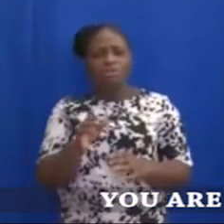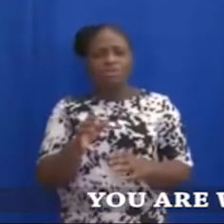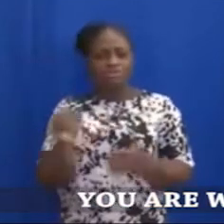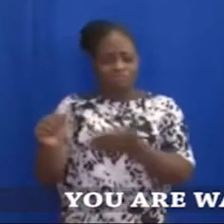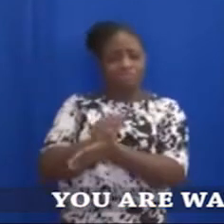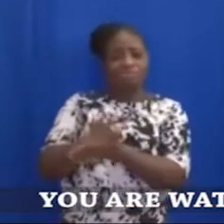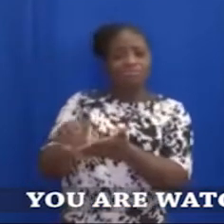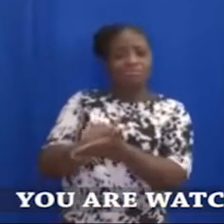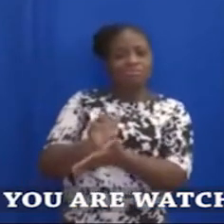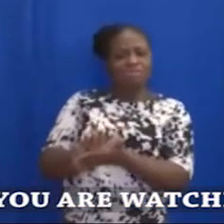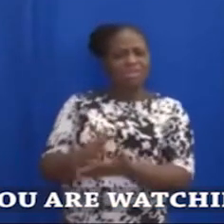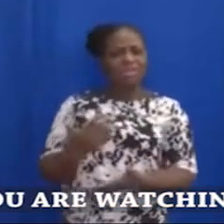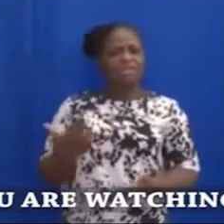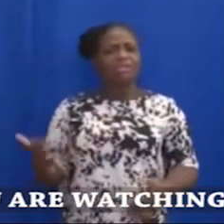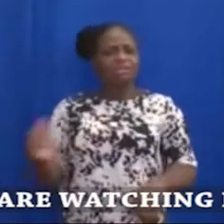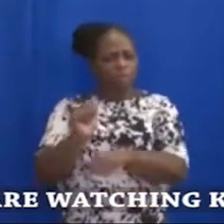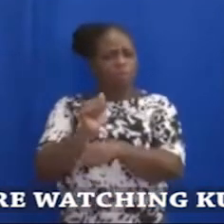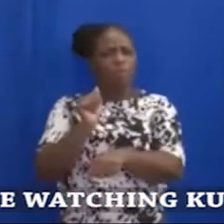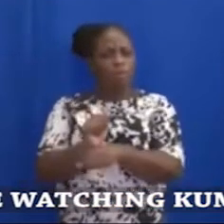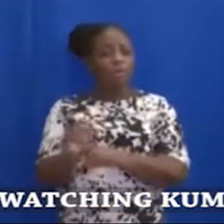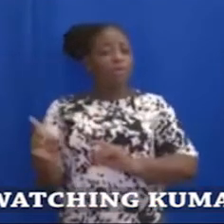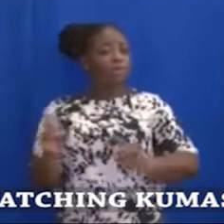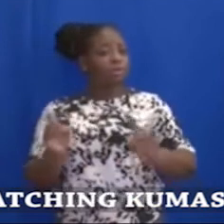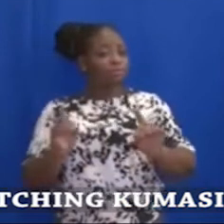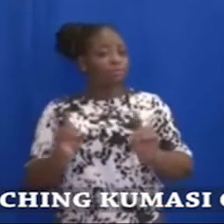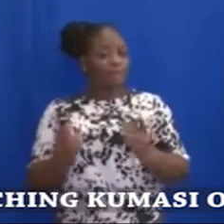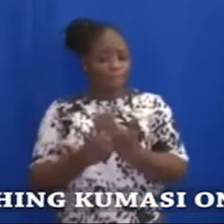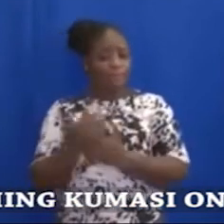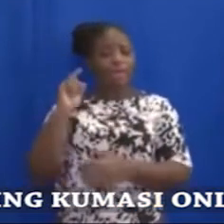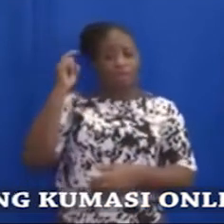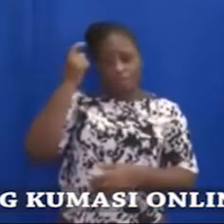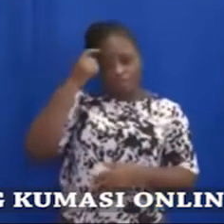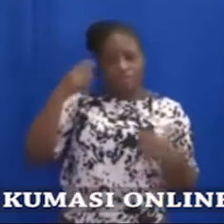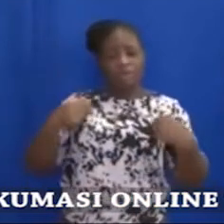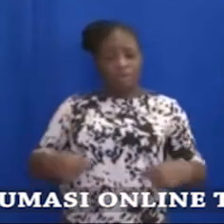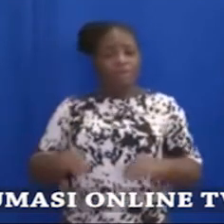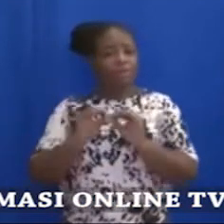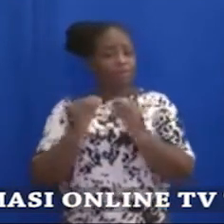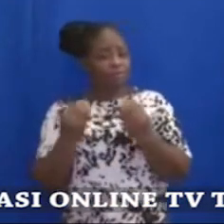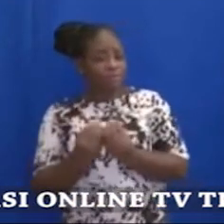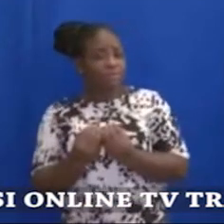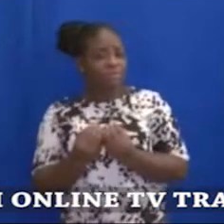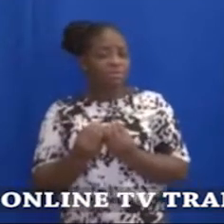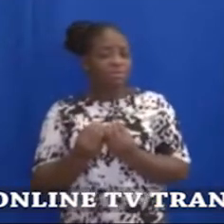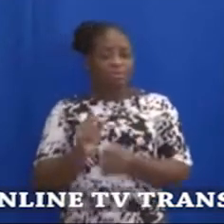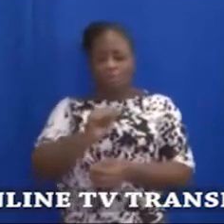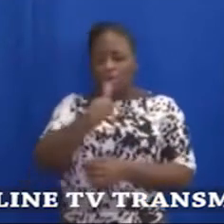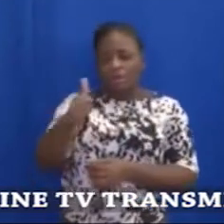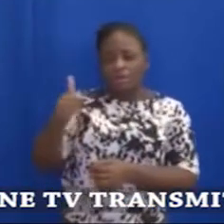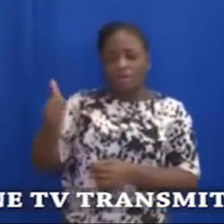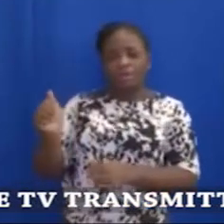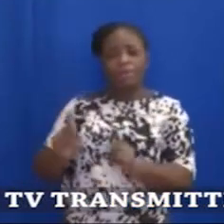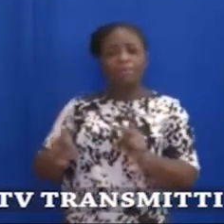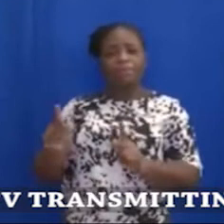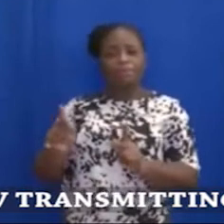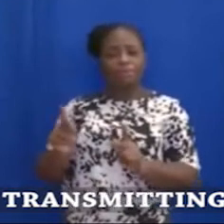work undertaken by government, health officials, heroic frontline health workers, and members of the security